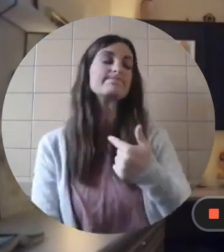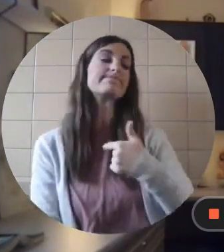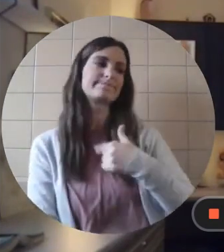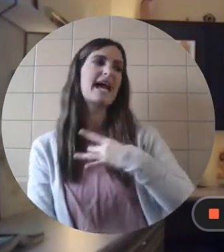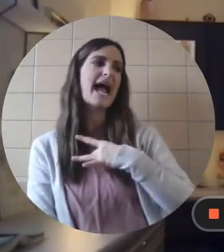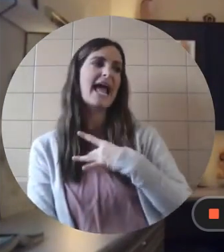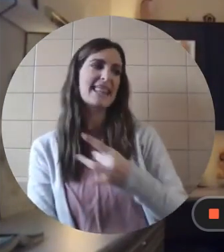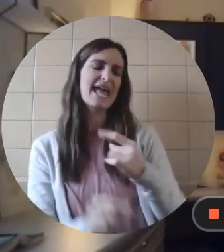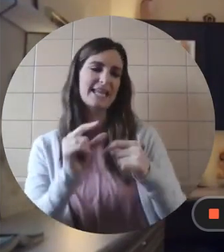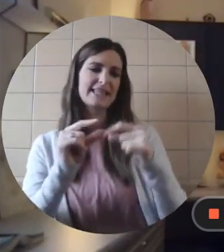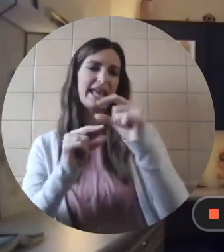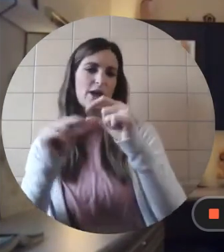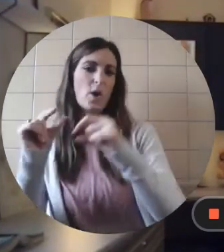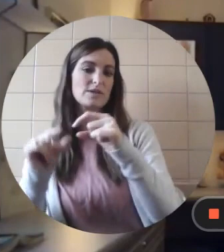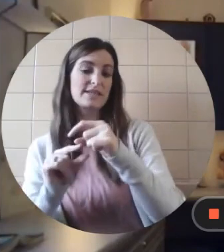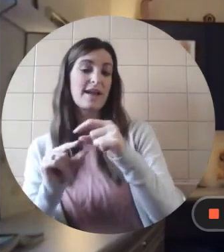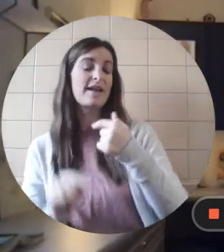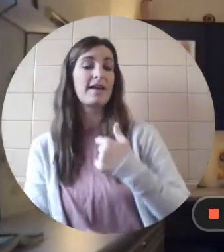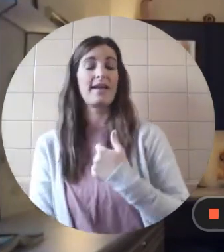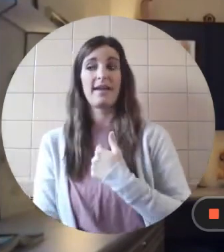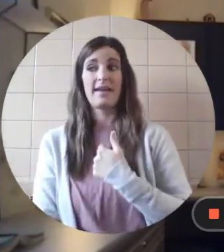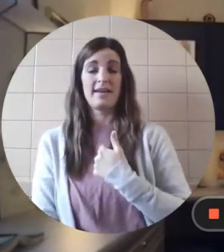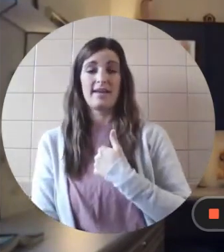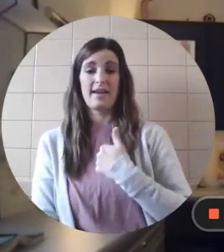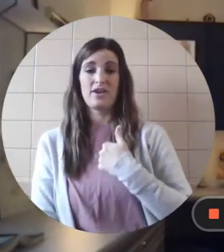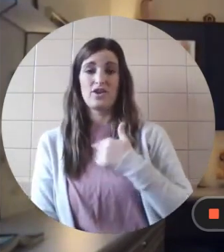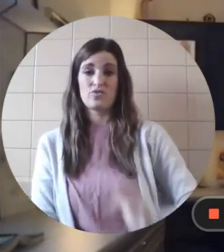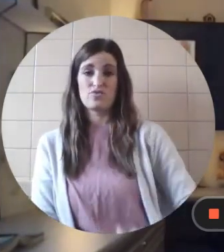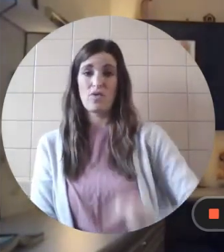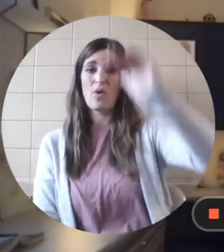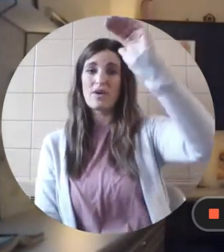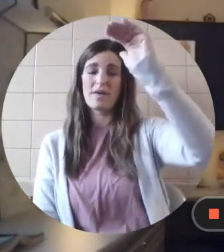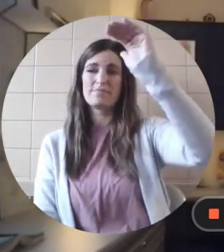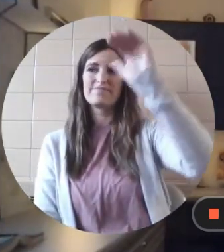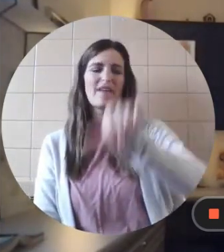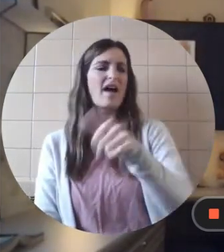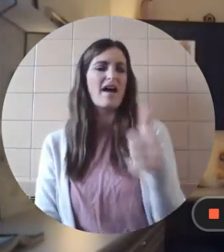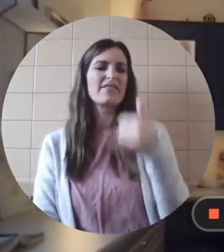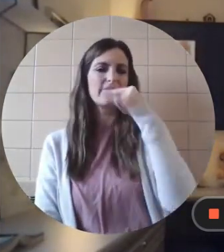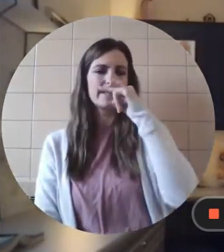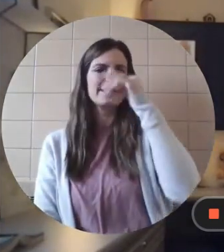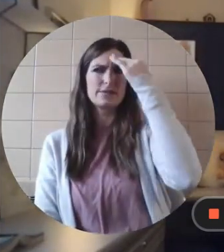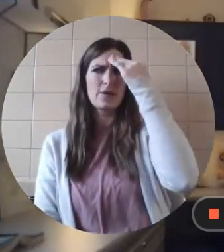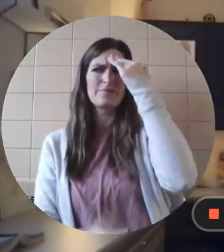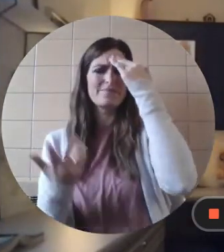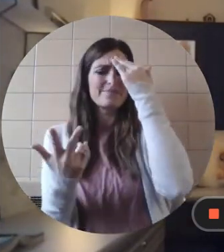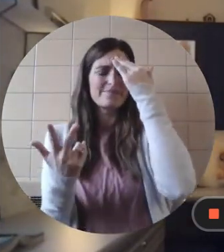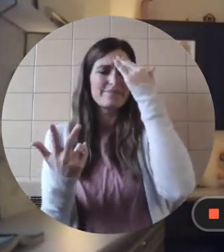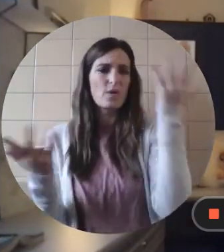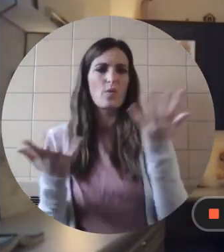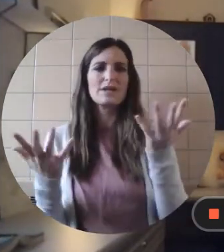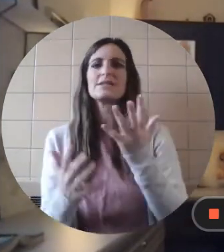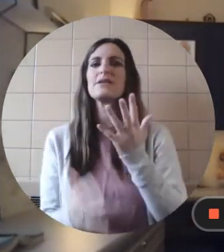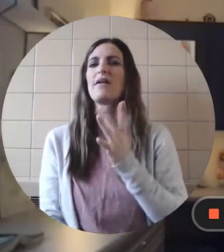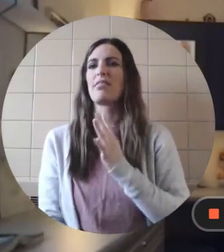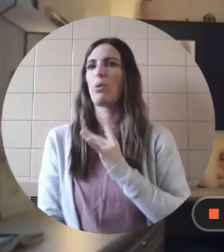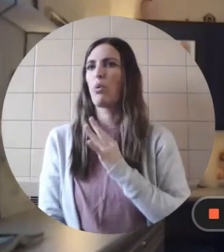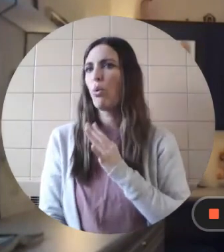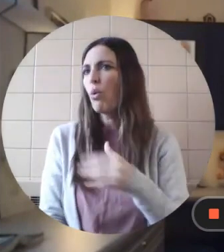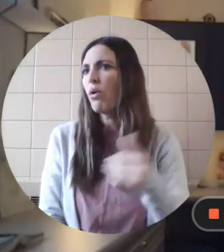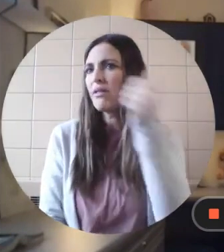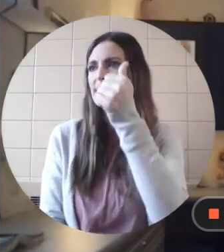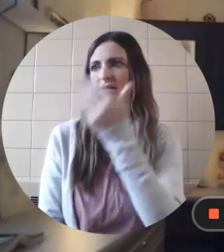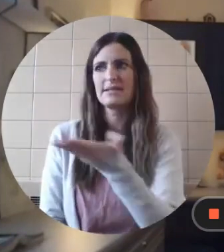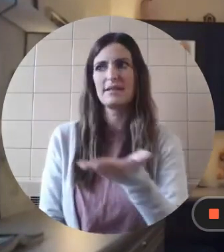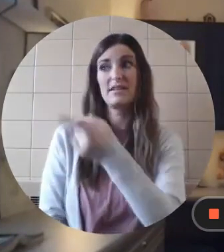Legos. Having grown up with Jack, the other kids would probably already know he liked Legos. What's the coolest or best thing you've ever made with Legos?